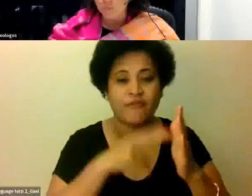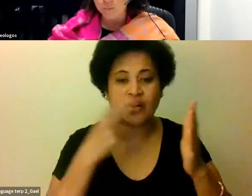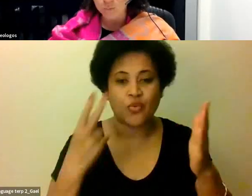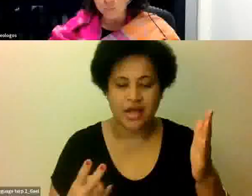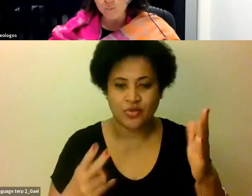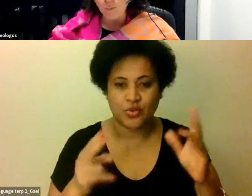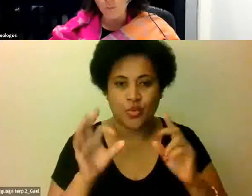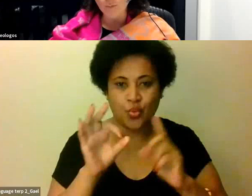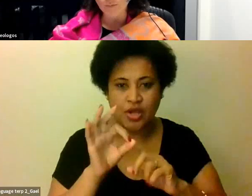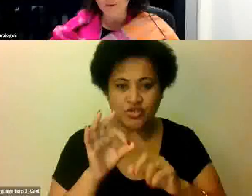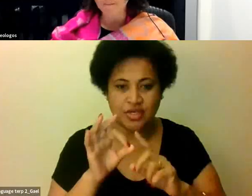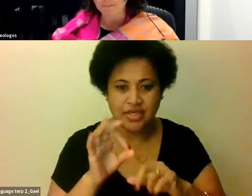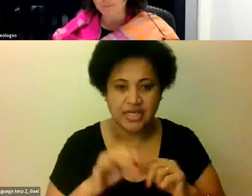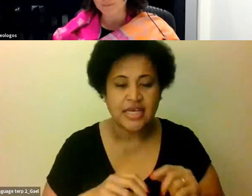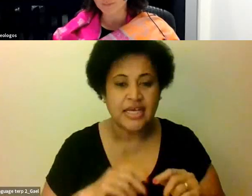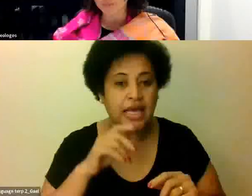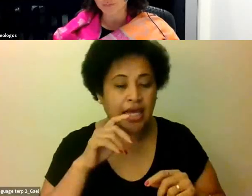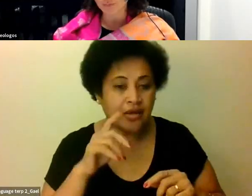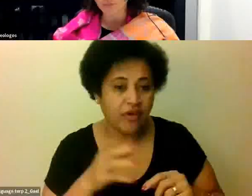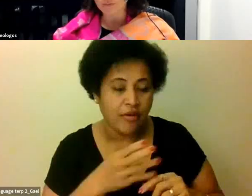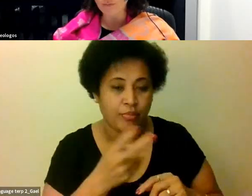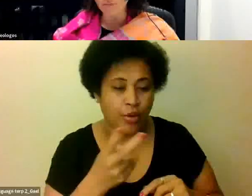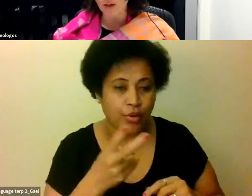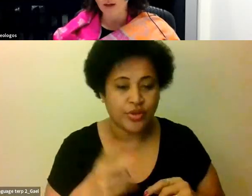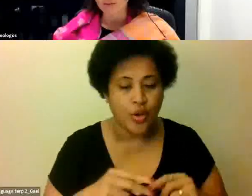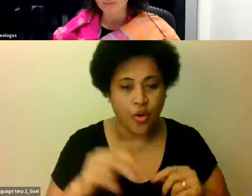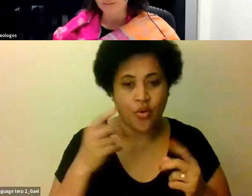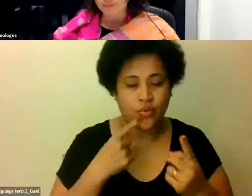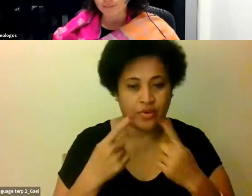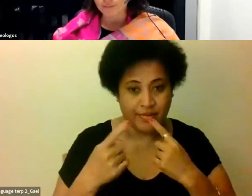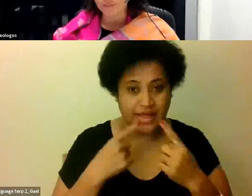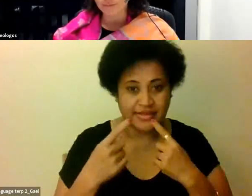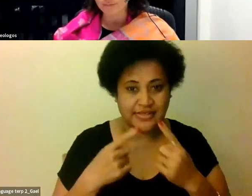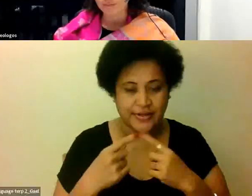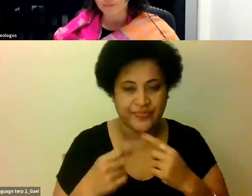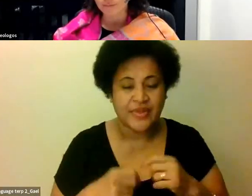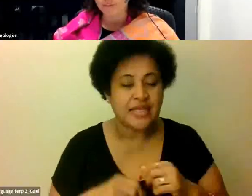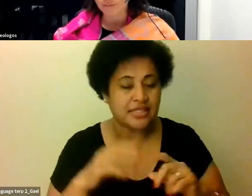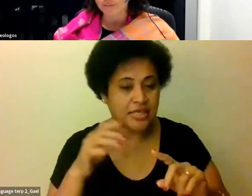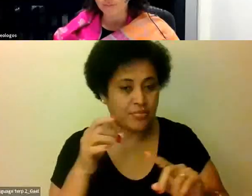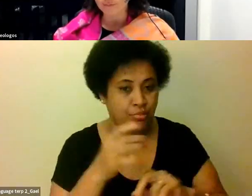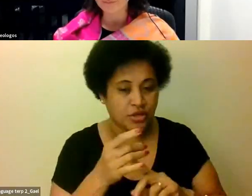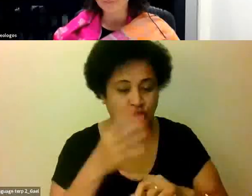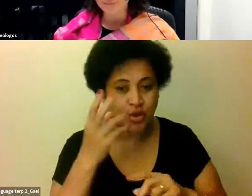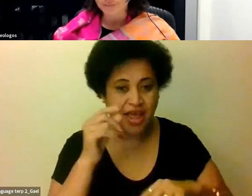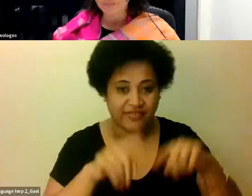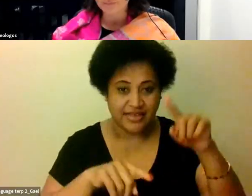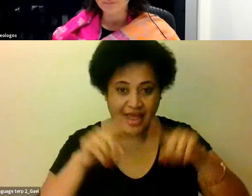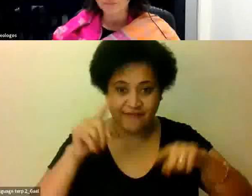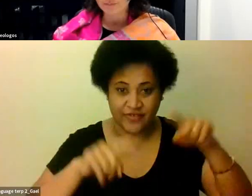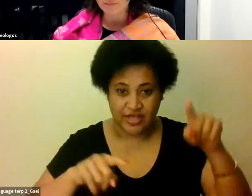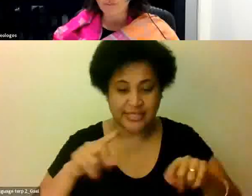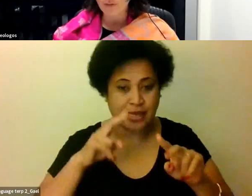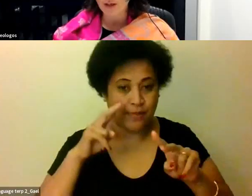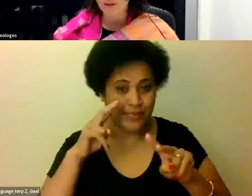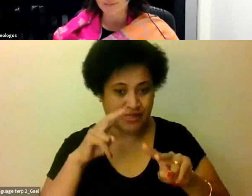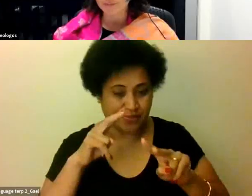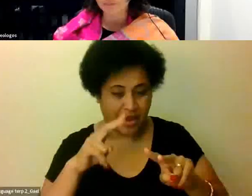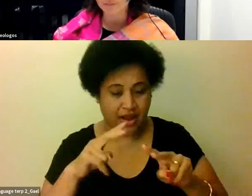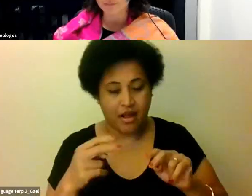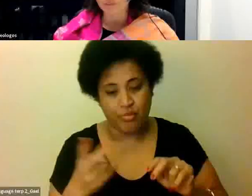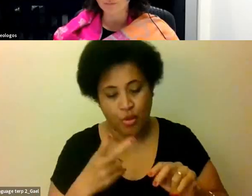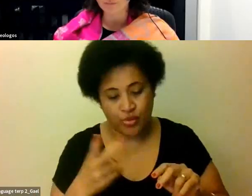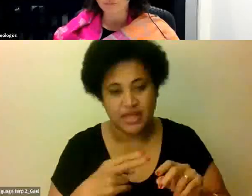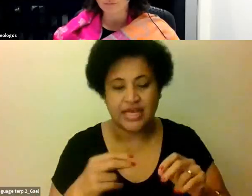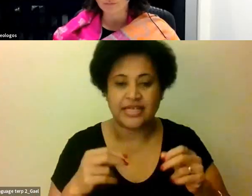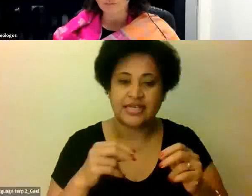it builds on both of your comments that it's important to have diverse perspectives, right? Both in design, decision-making,